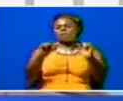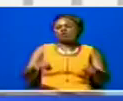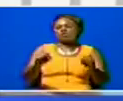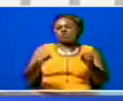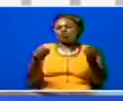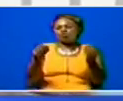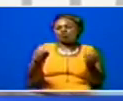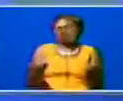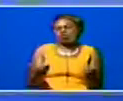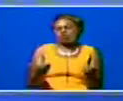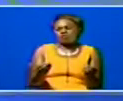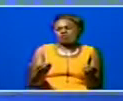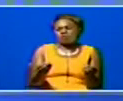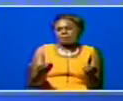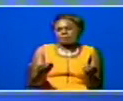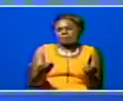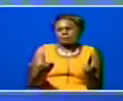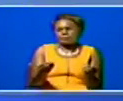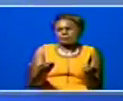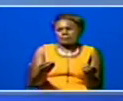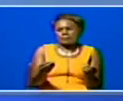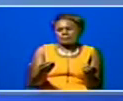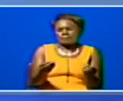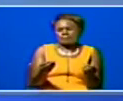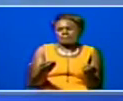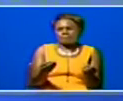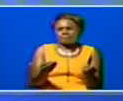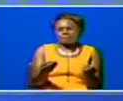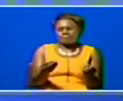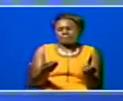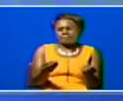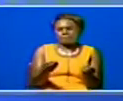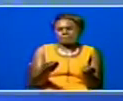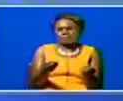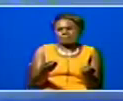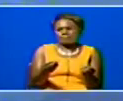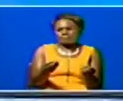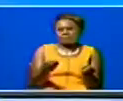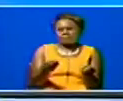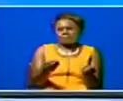to make with the leadership. Faisal Abdurrahman, KTN News, Wajir County.